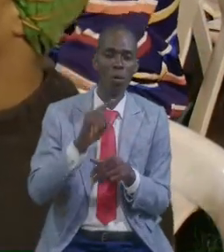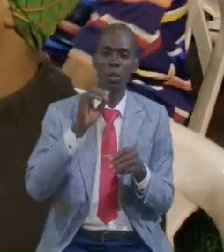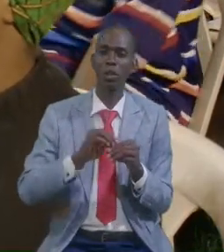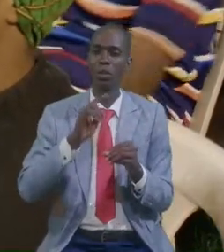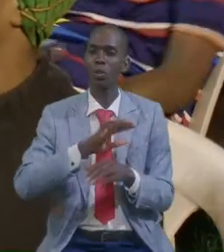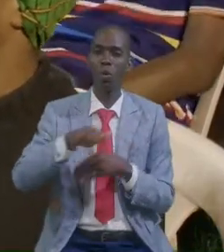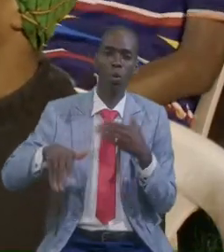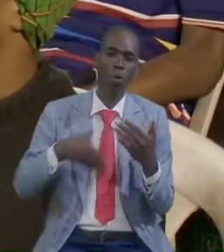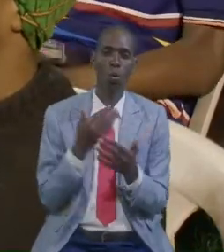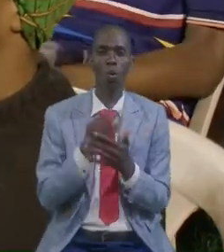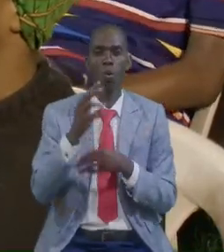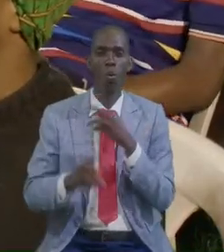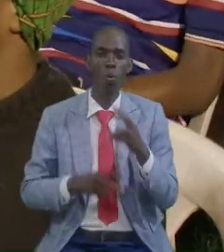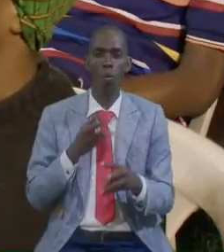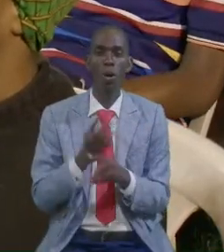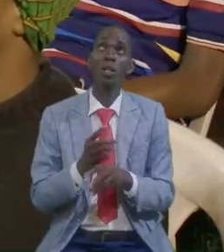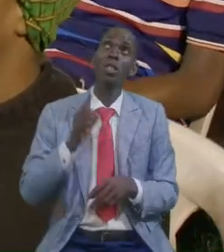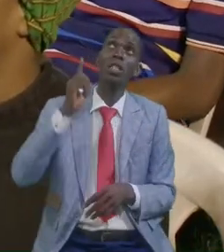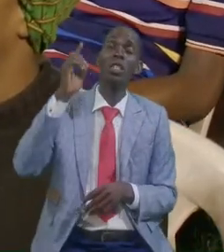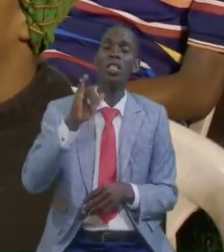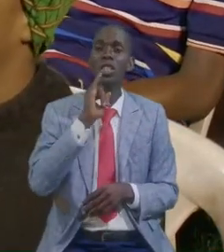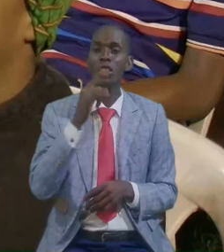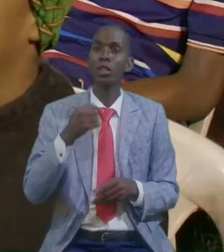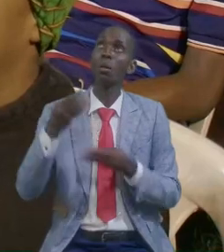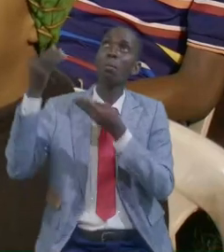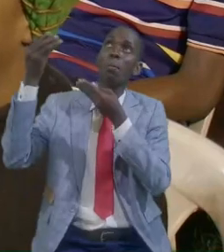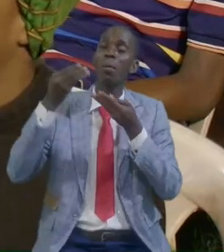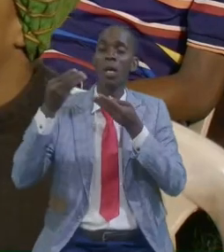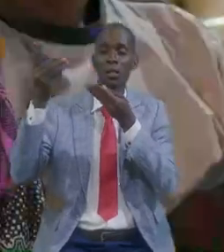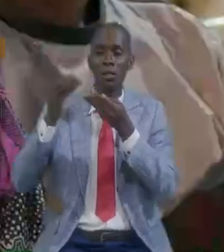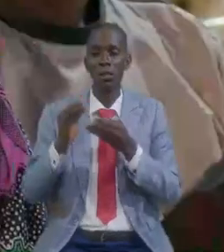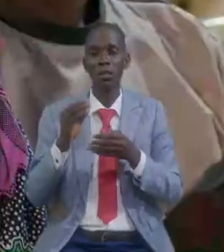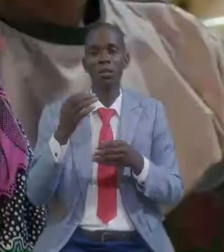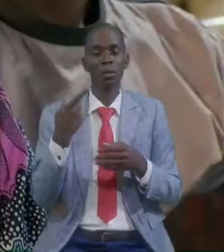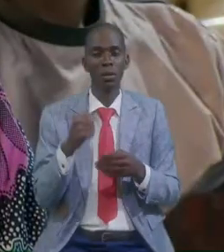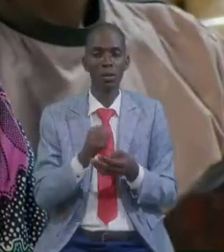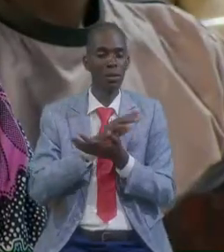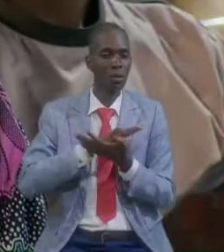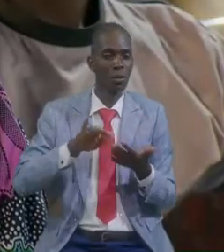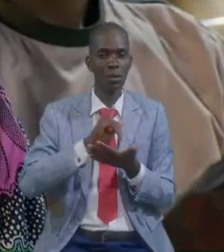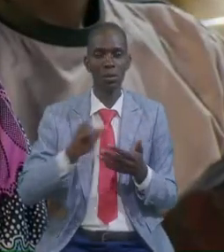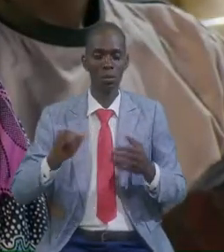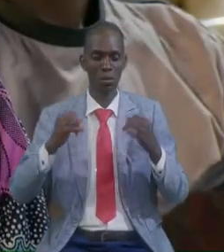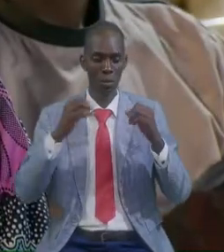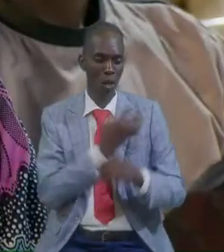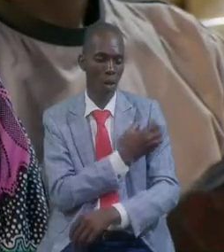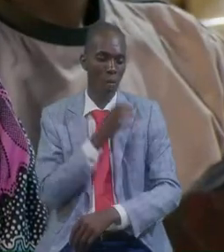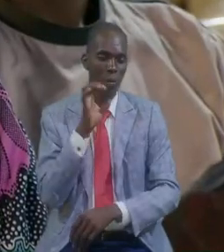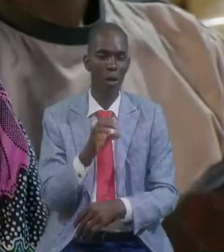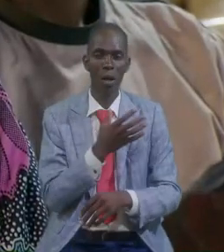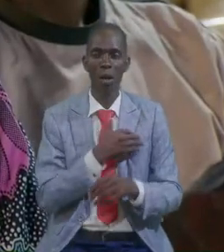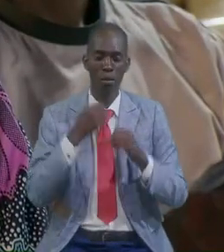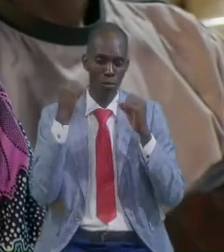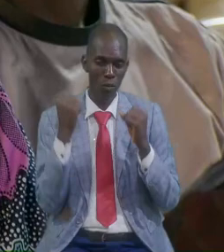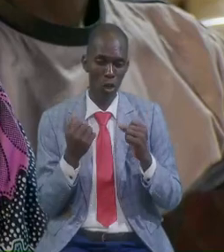world. He is the mediating, propitiating power and covering, and he does